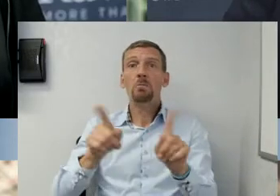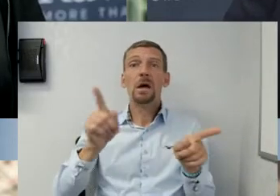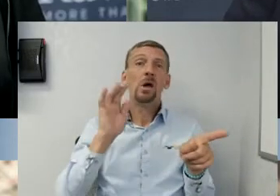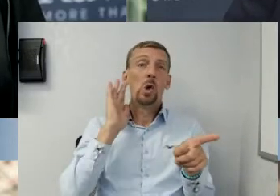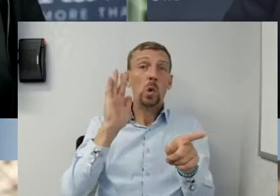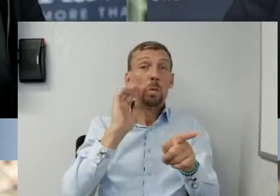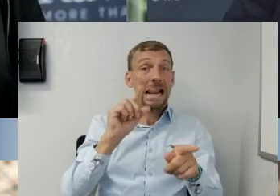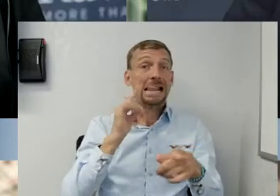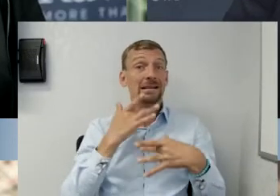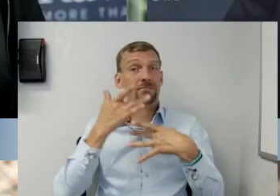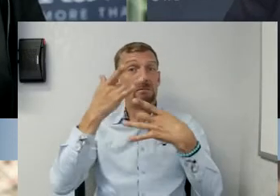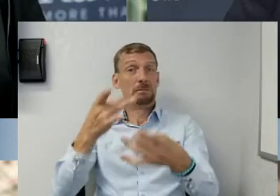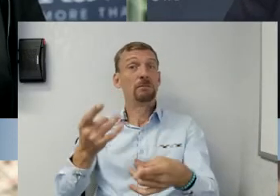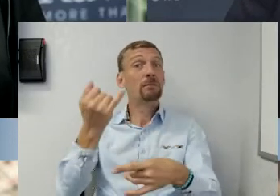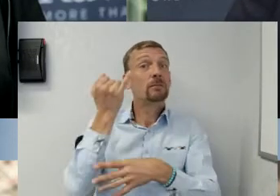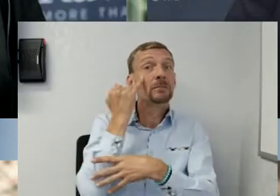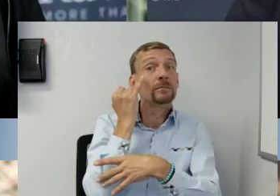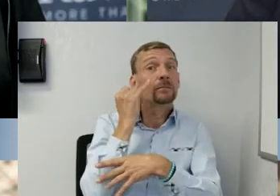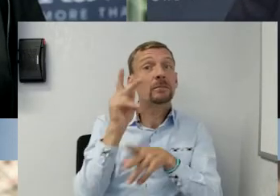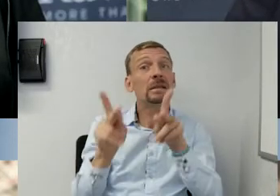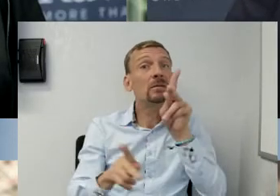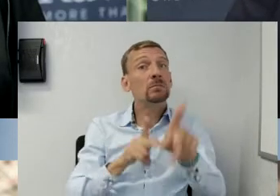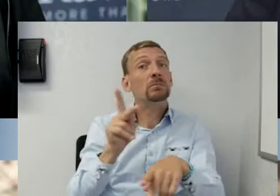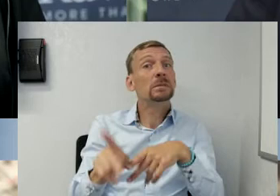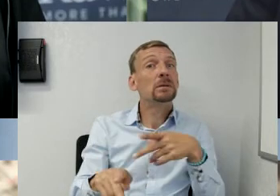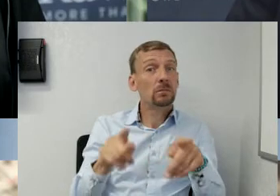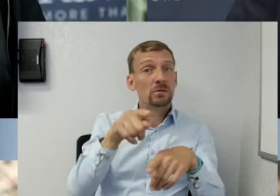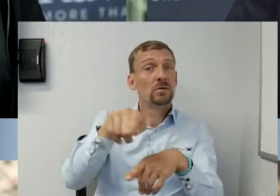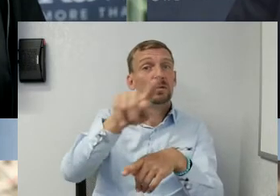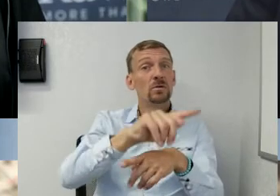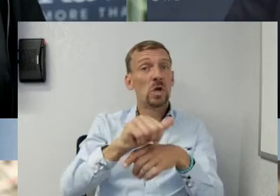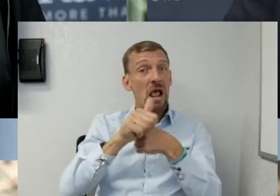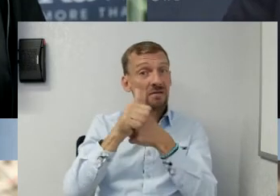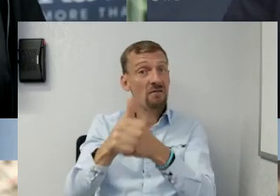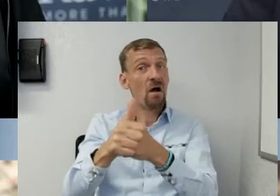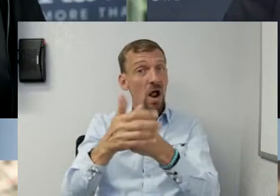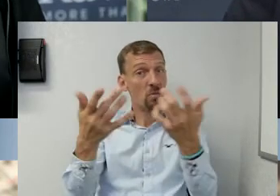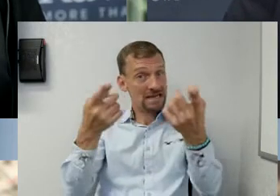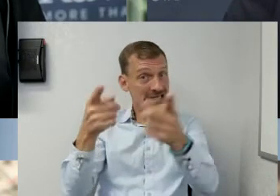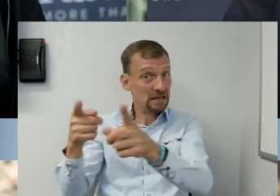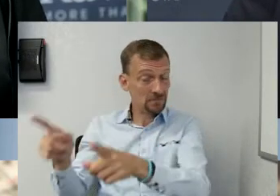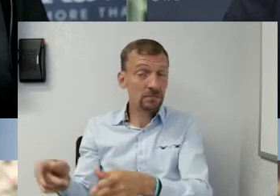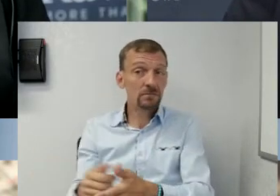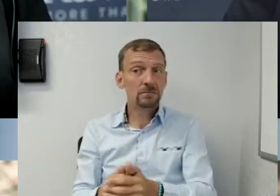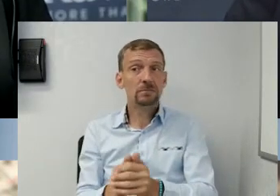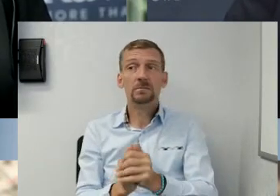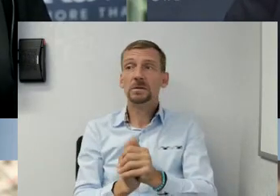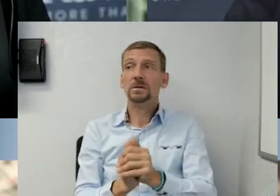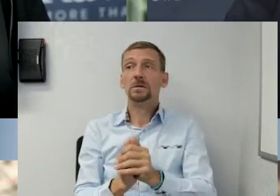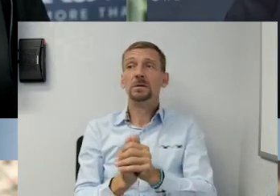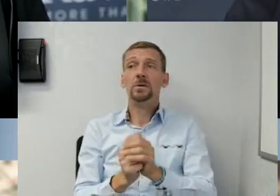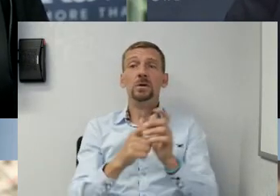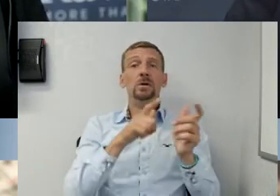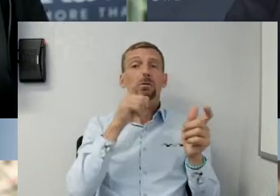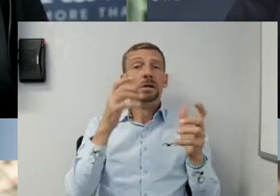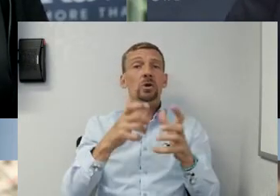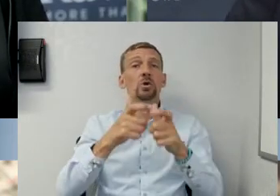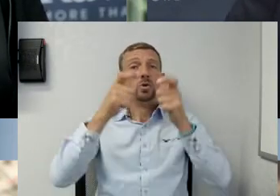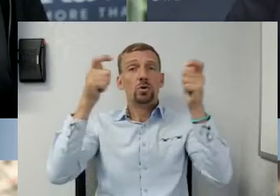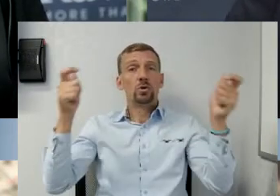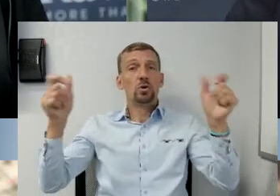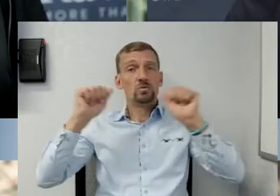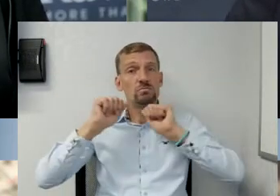interesting. I don't know if folks were following this, but there's been a very sizable outbreak